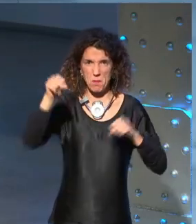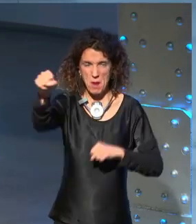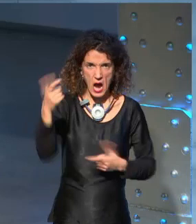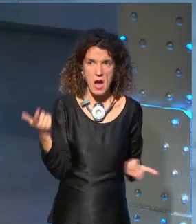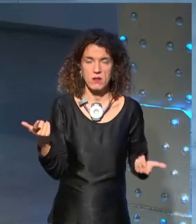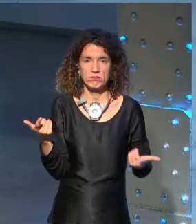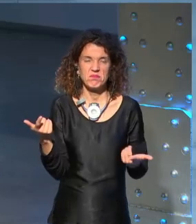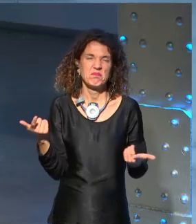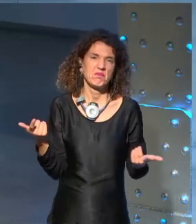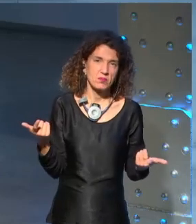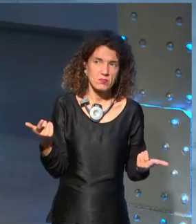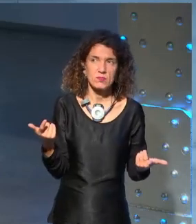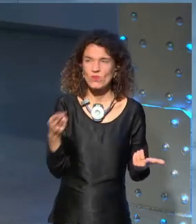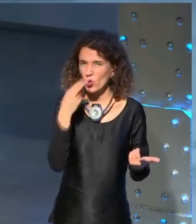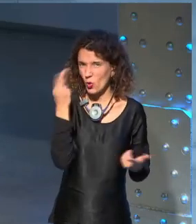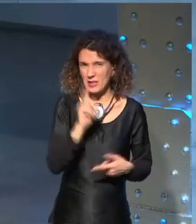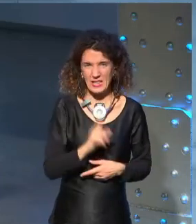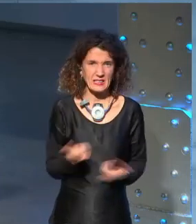it just doesn't interest me at all.